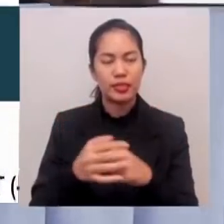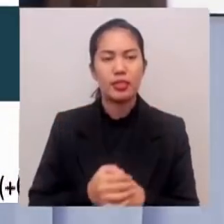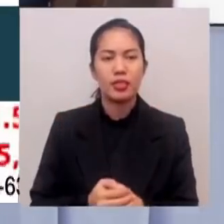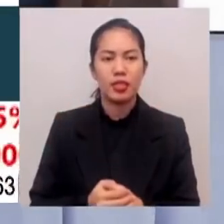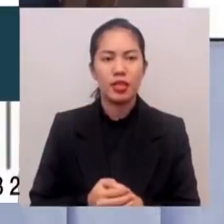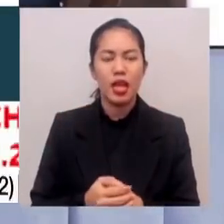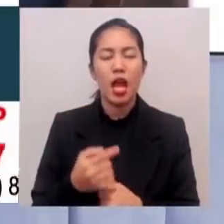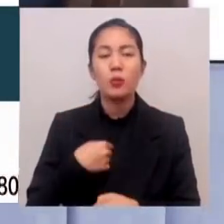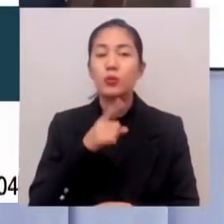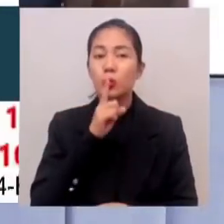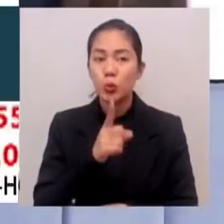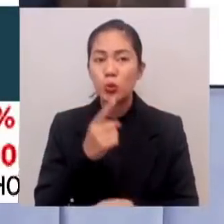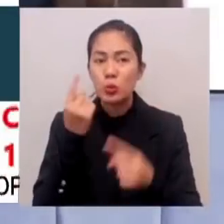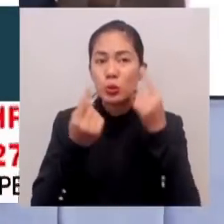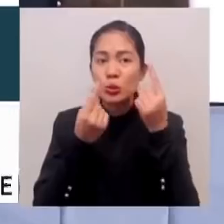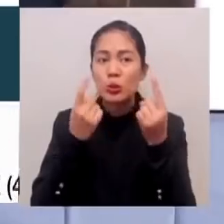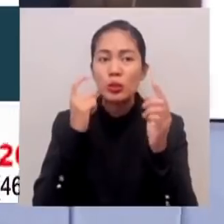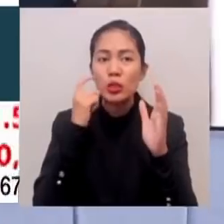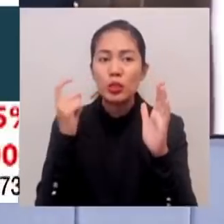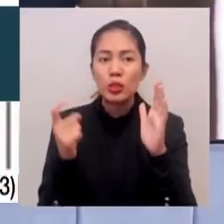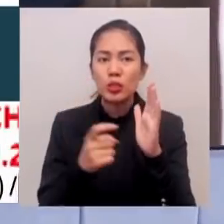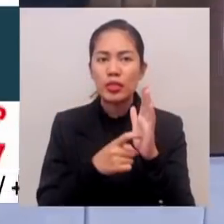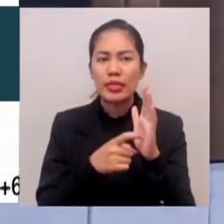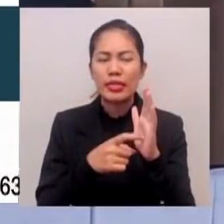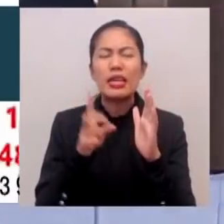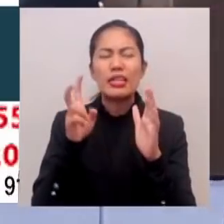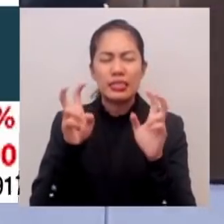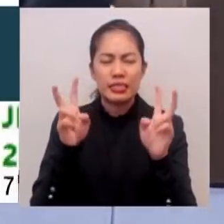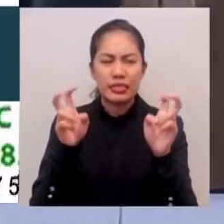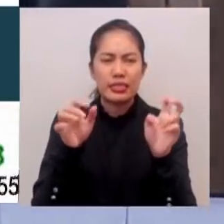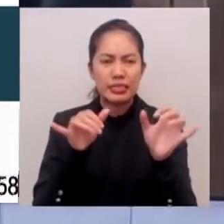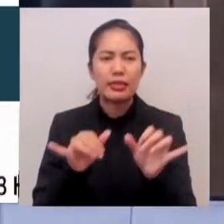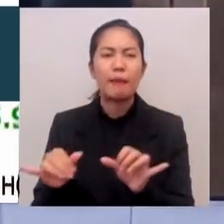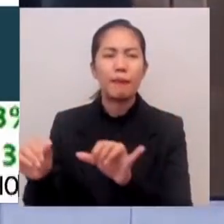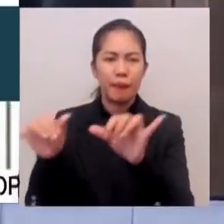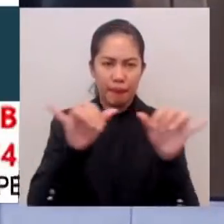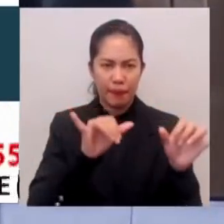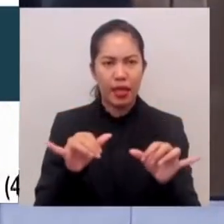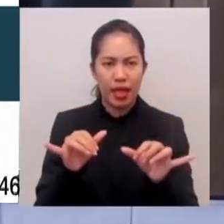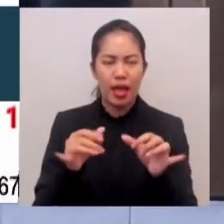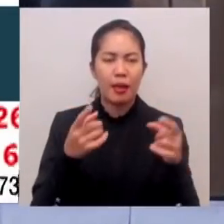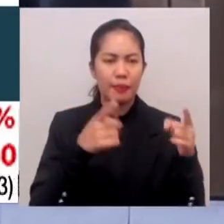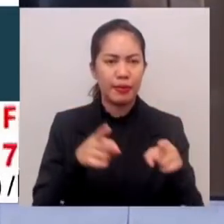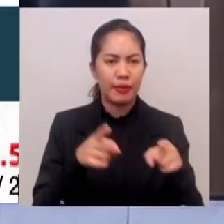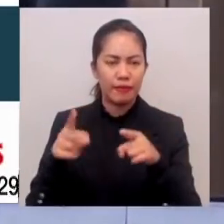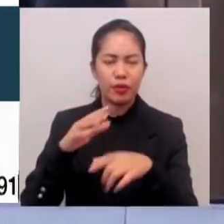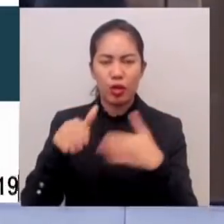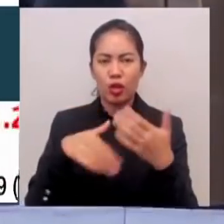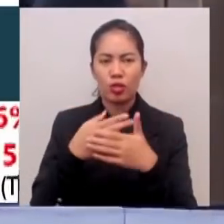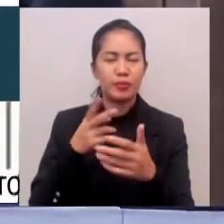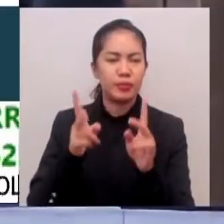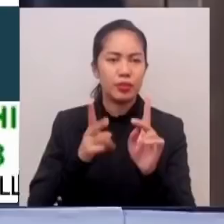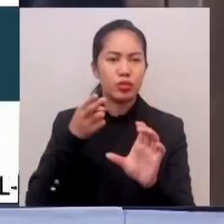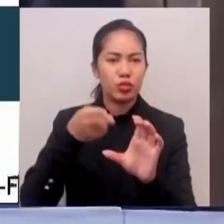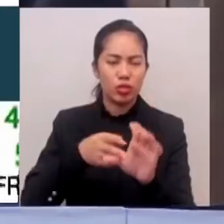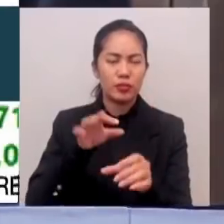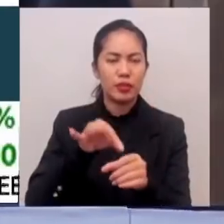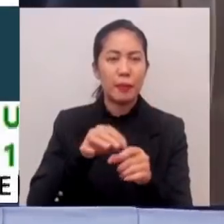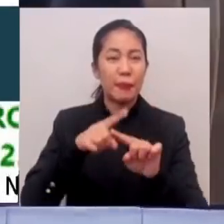as common to all the candidates. But the fact that it's not only Mayor Isko, but